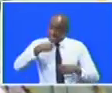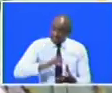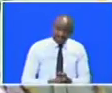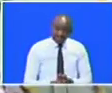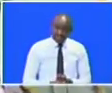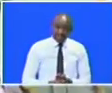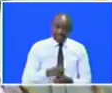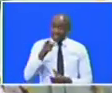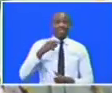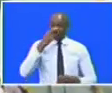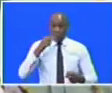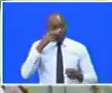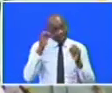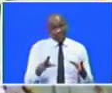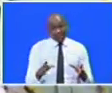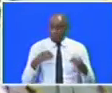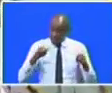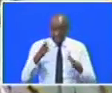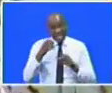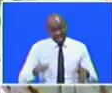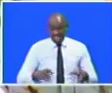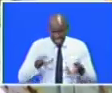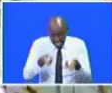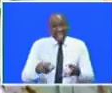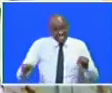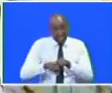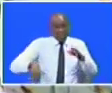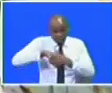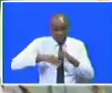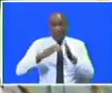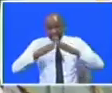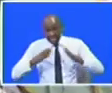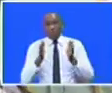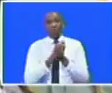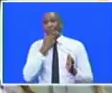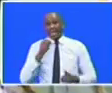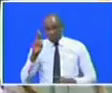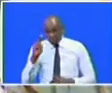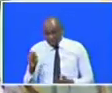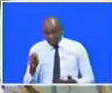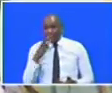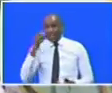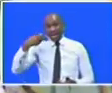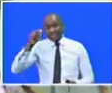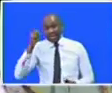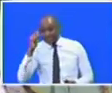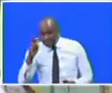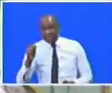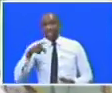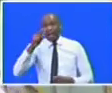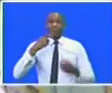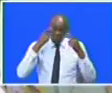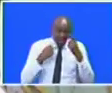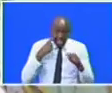It's not a joke. We are not in some football of Arsenal and Manhattan, where you cry when you're defeated or